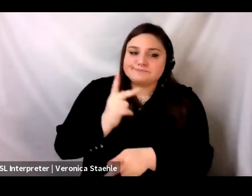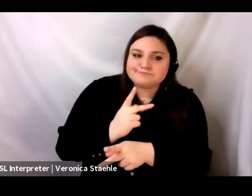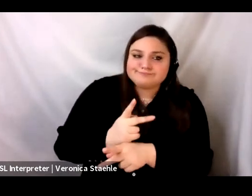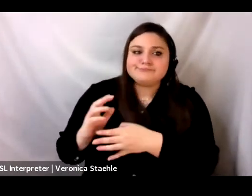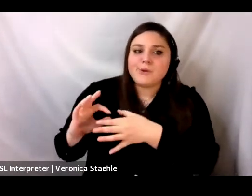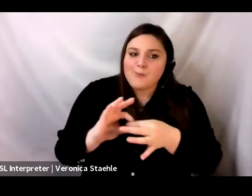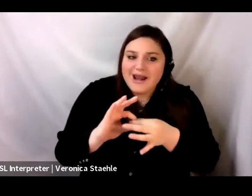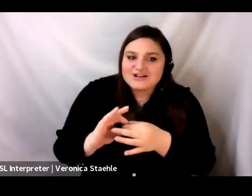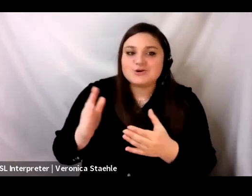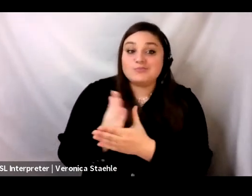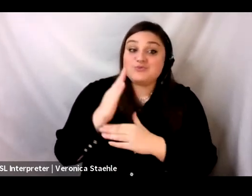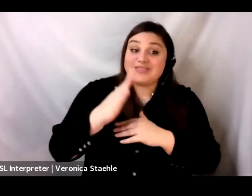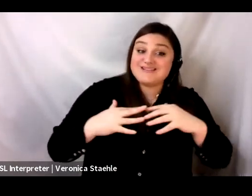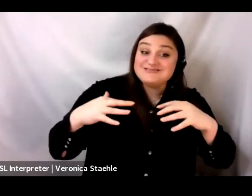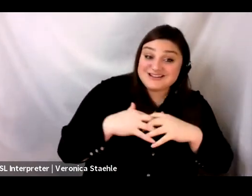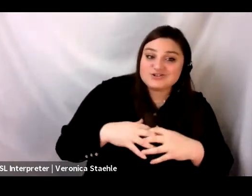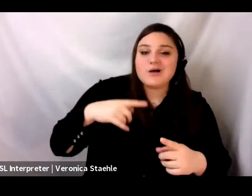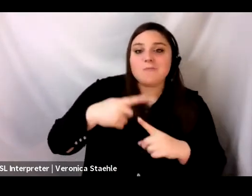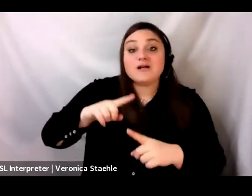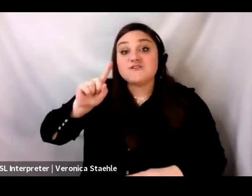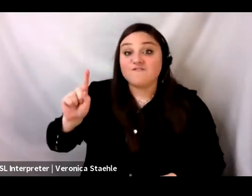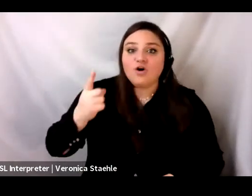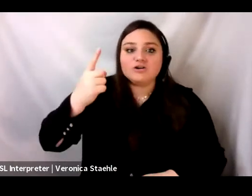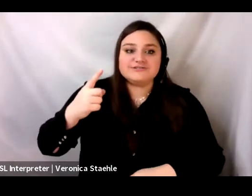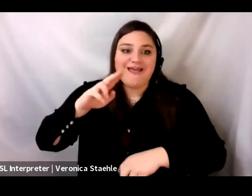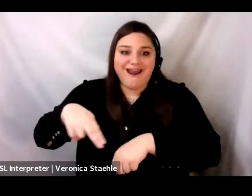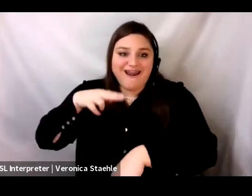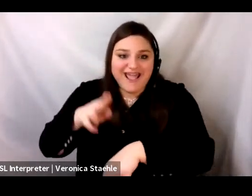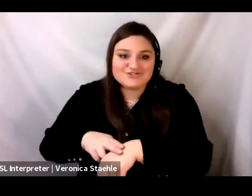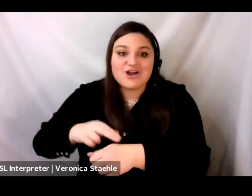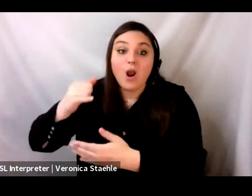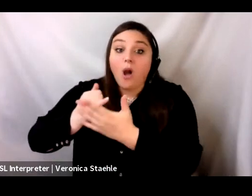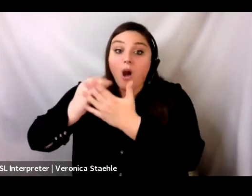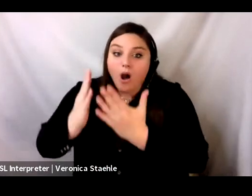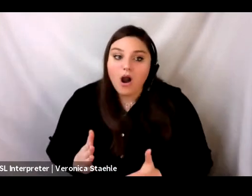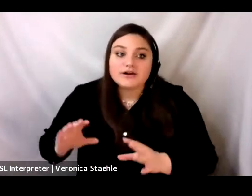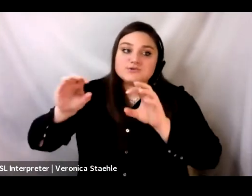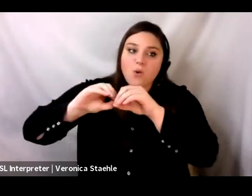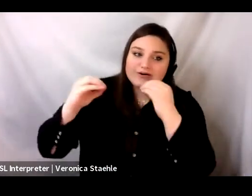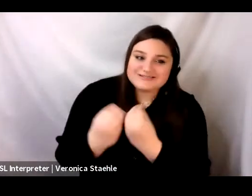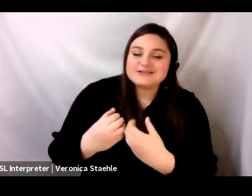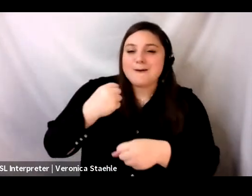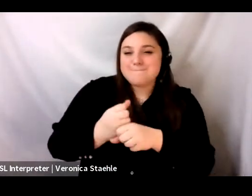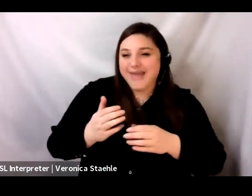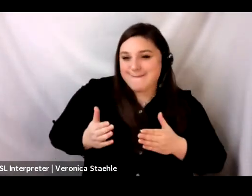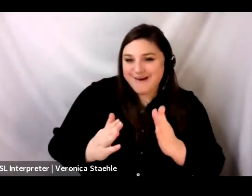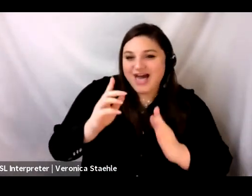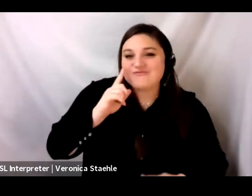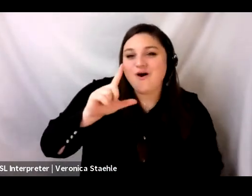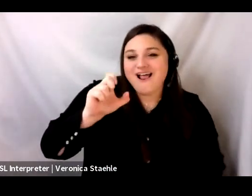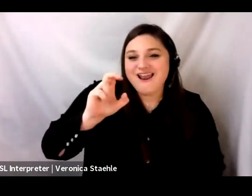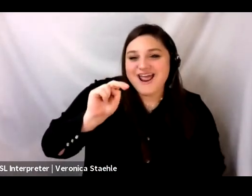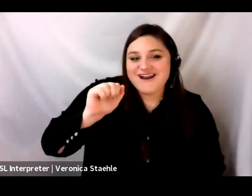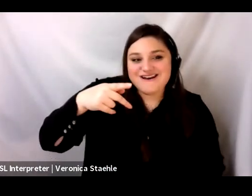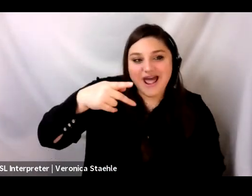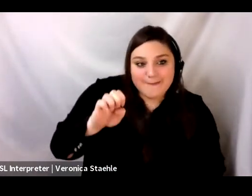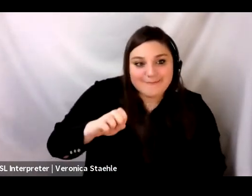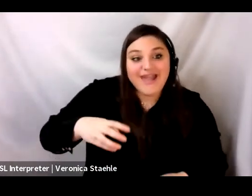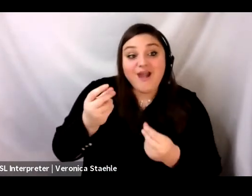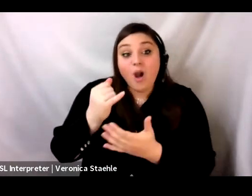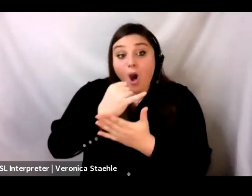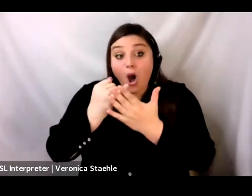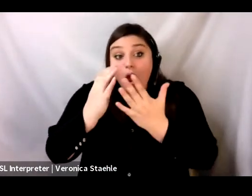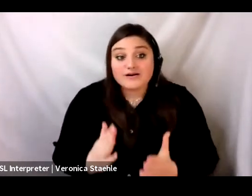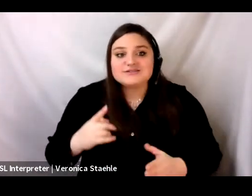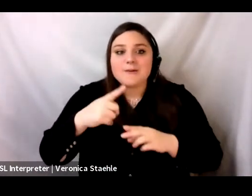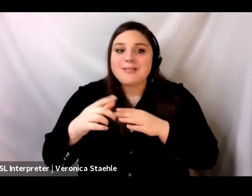and organizations, and making pathways for Lenape artists and leaders to return to